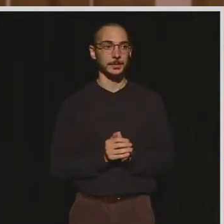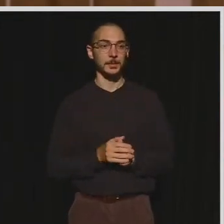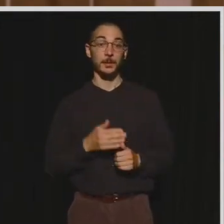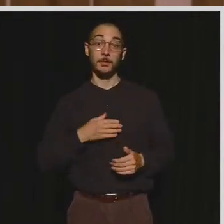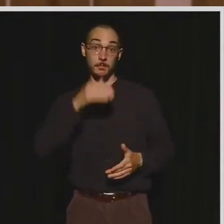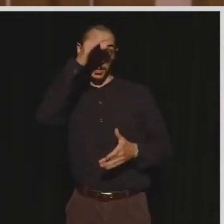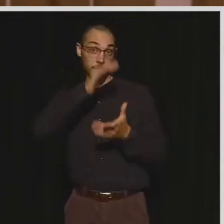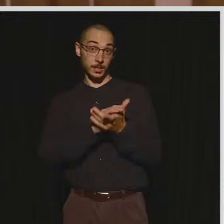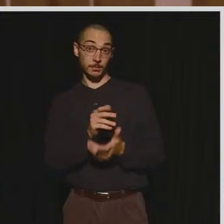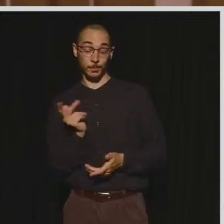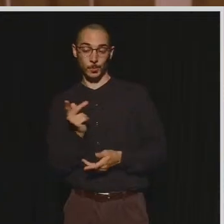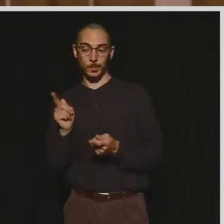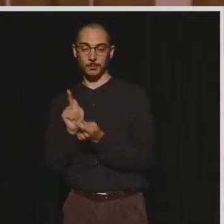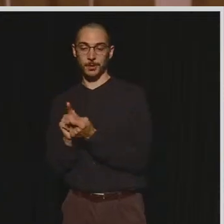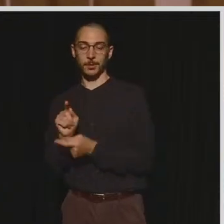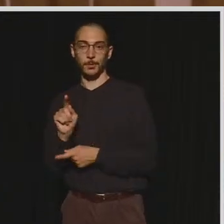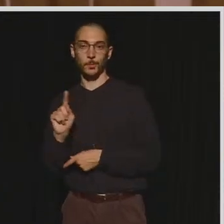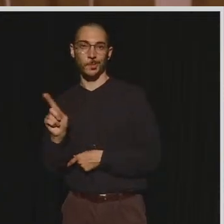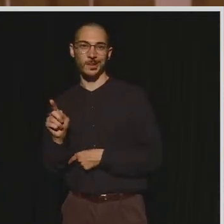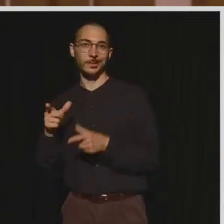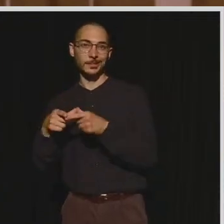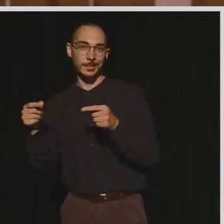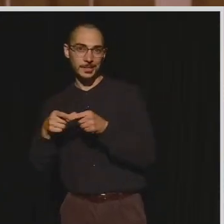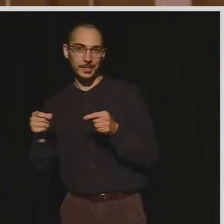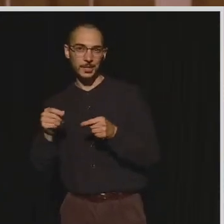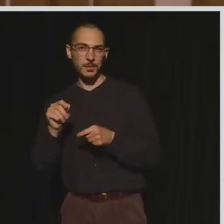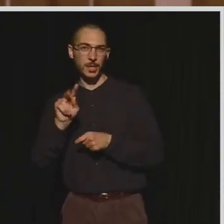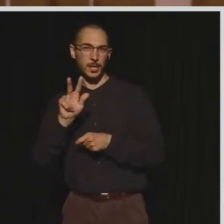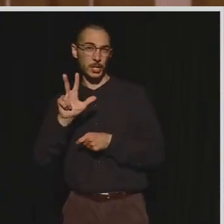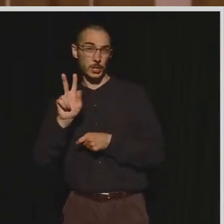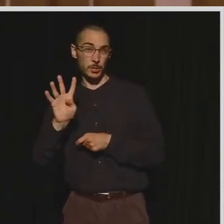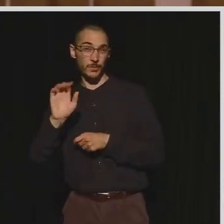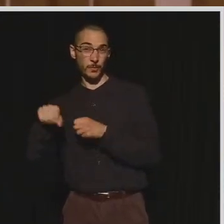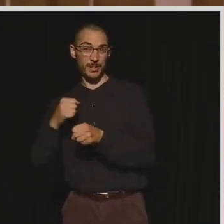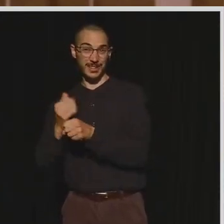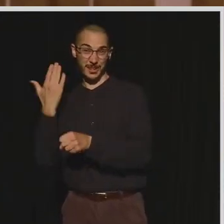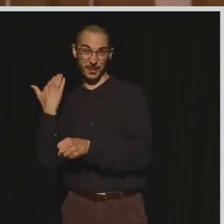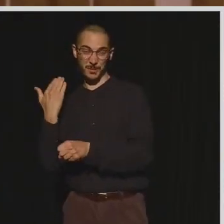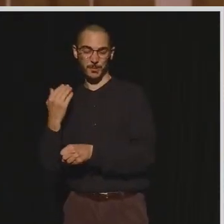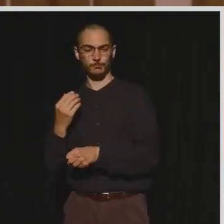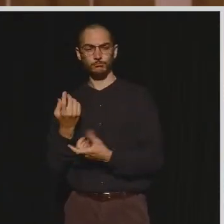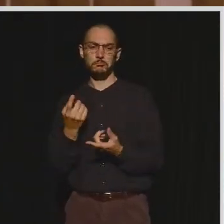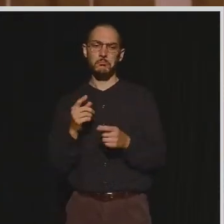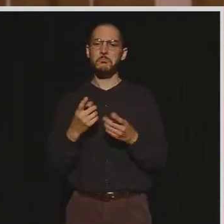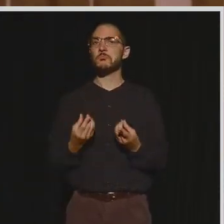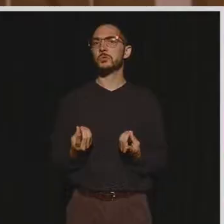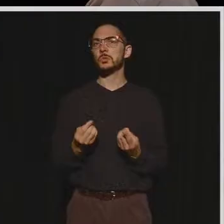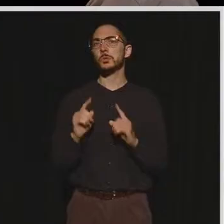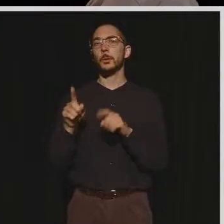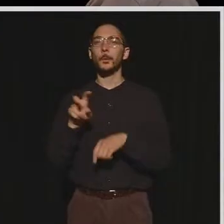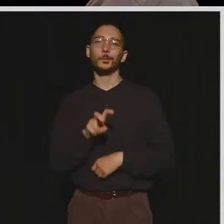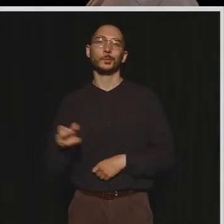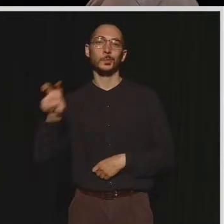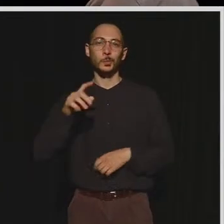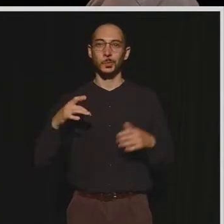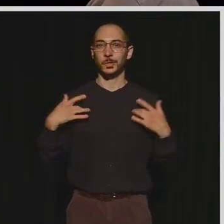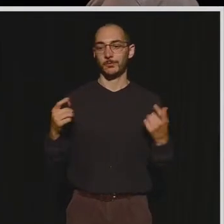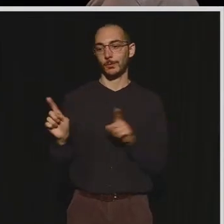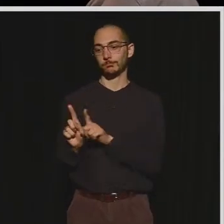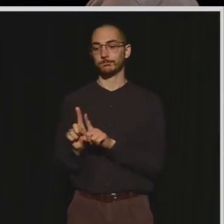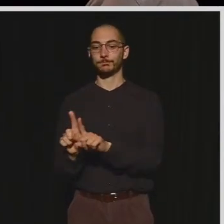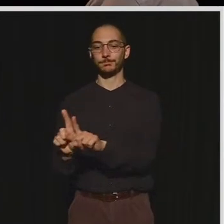Tokyo, we would attend tourism events as a couple, but not wearing it on our sleeve. We would just